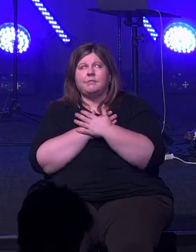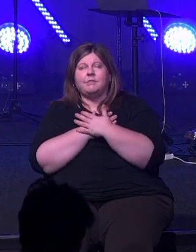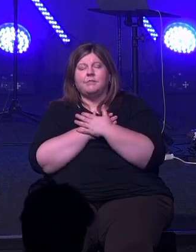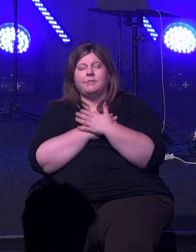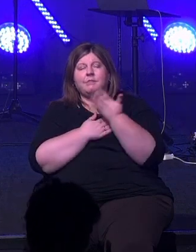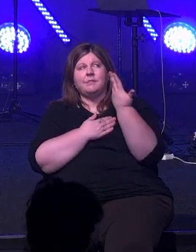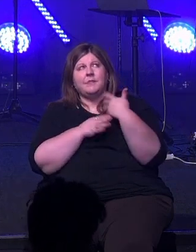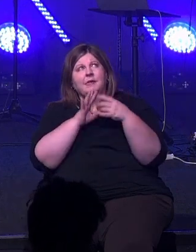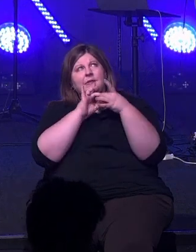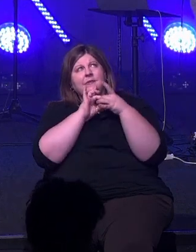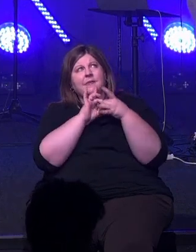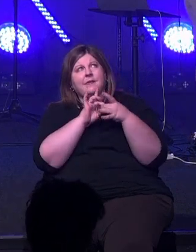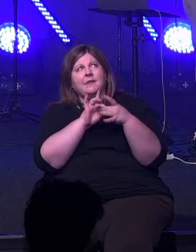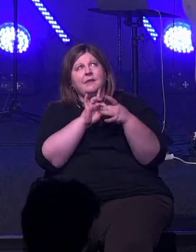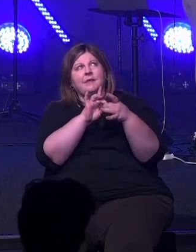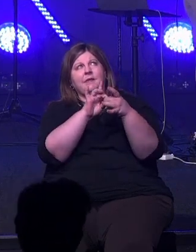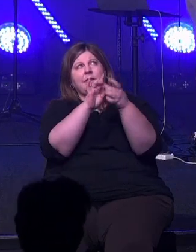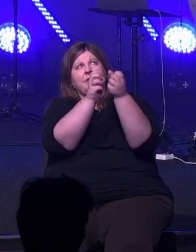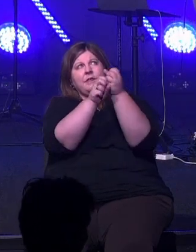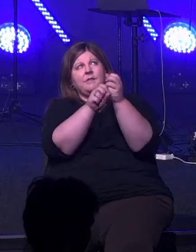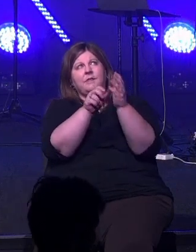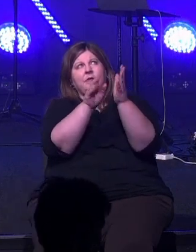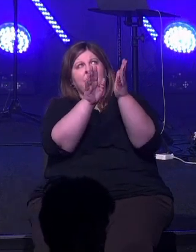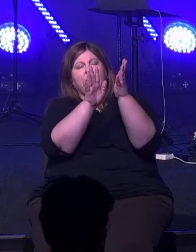rest. I and my